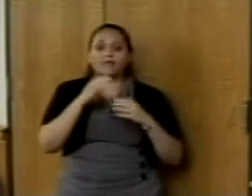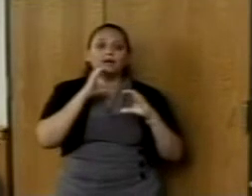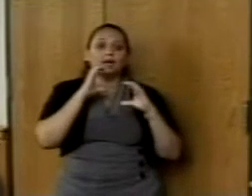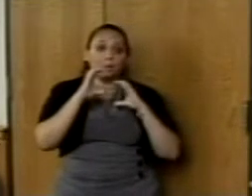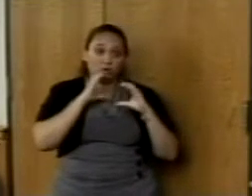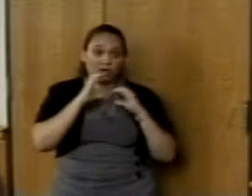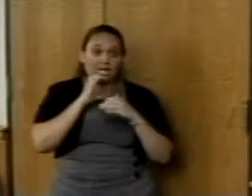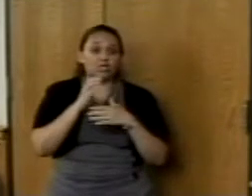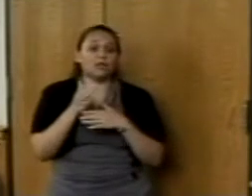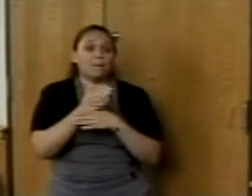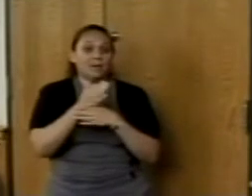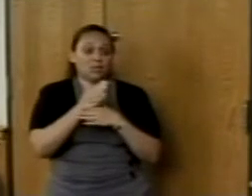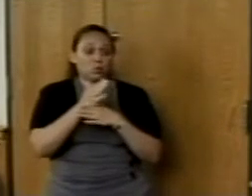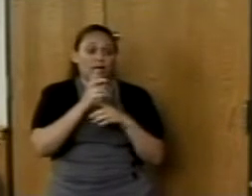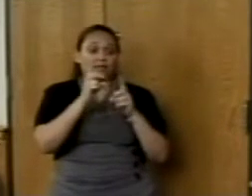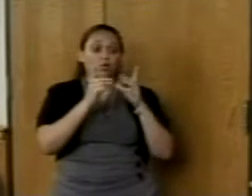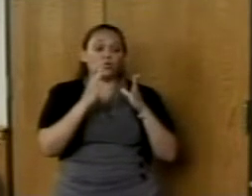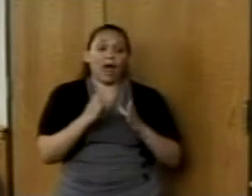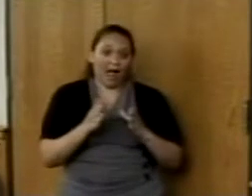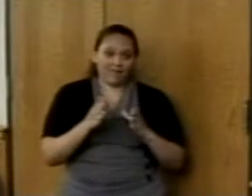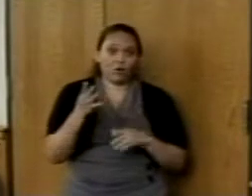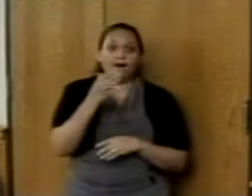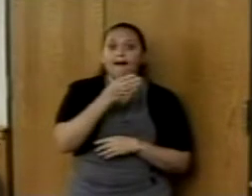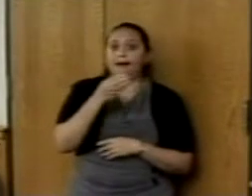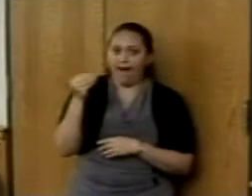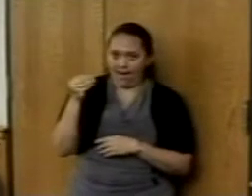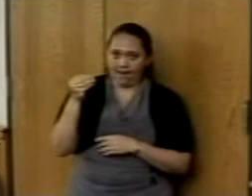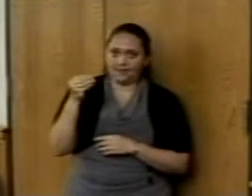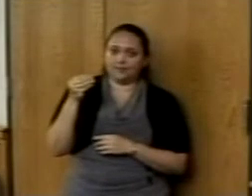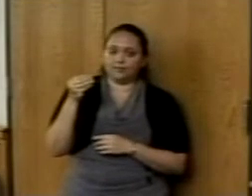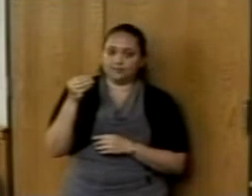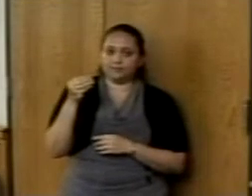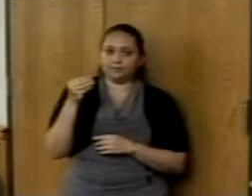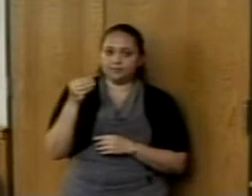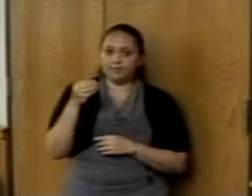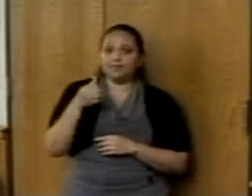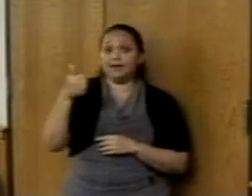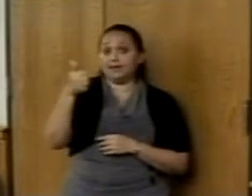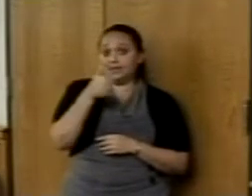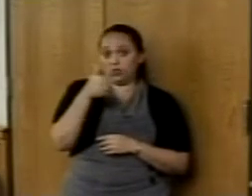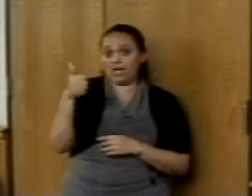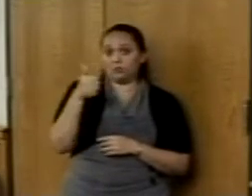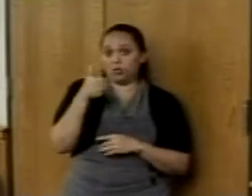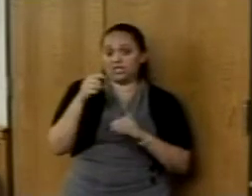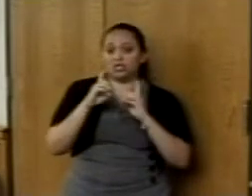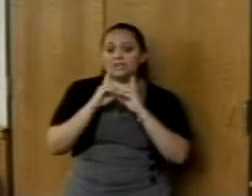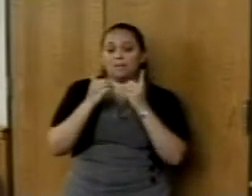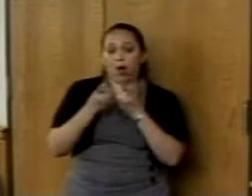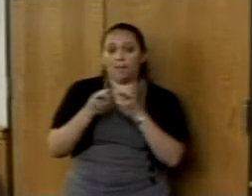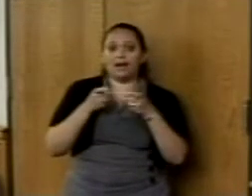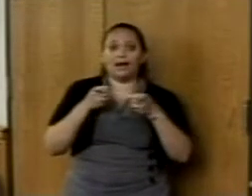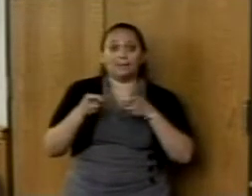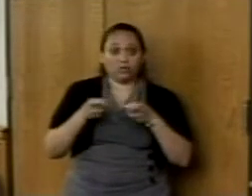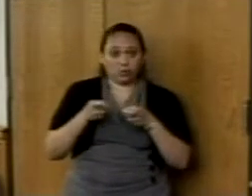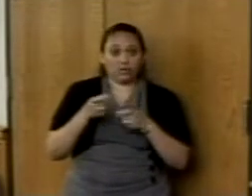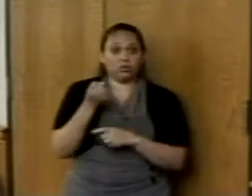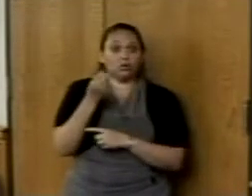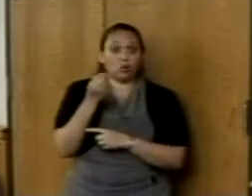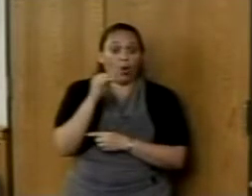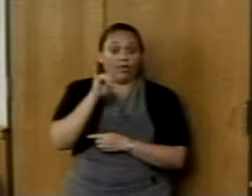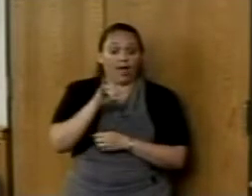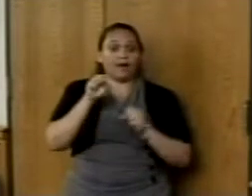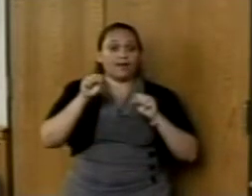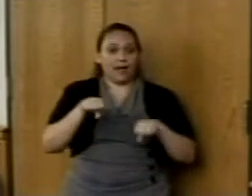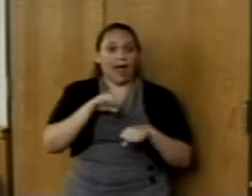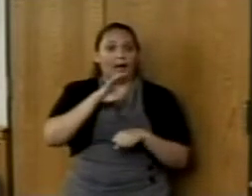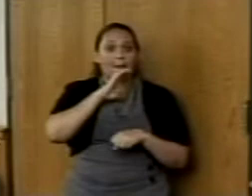communication between the driver and the Transportation Department administration so that it